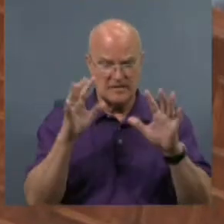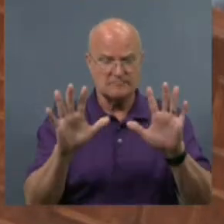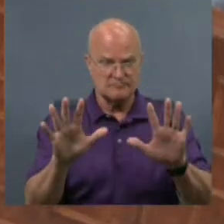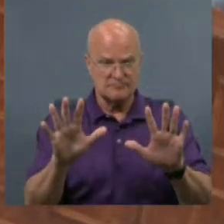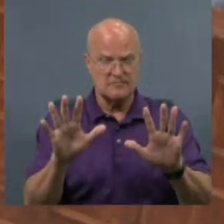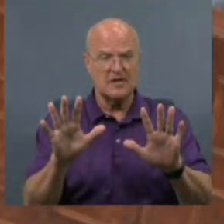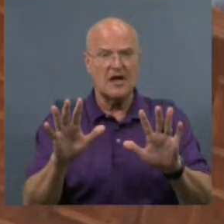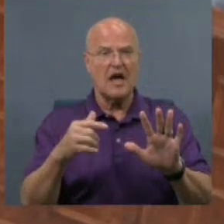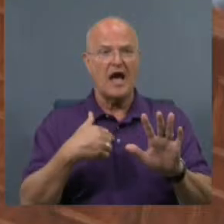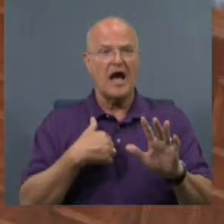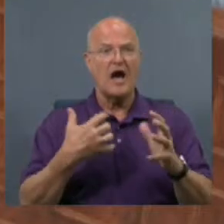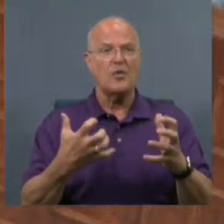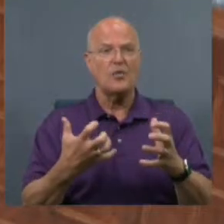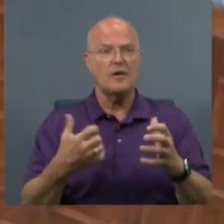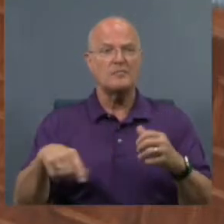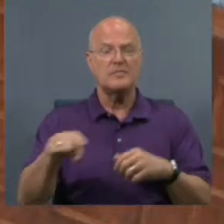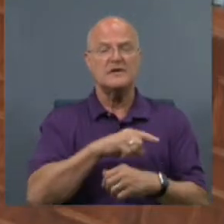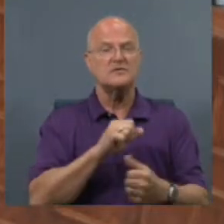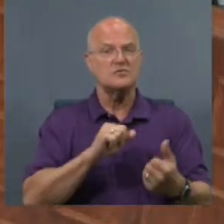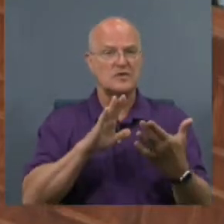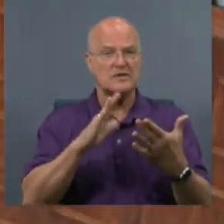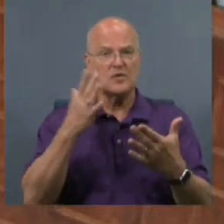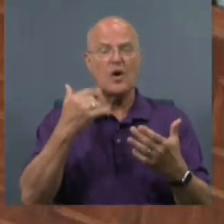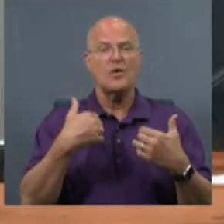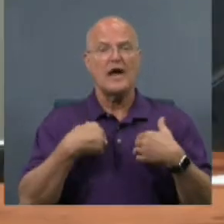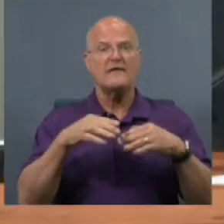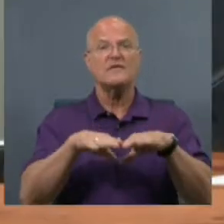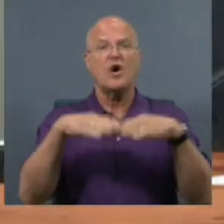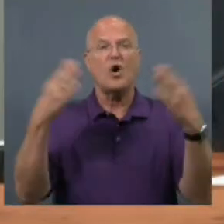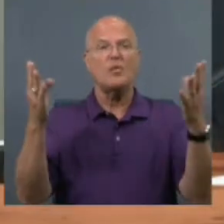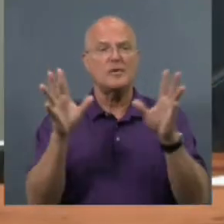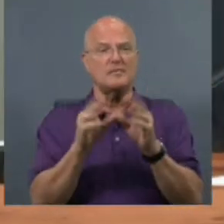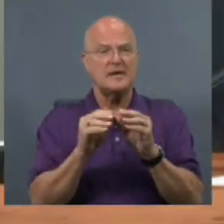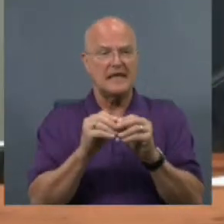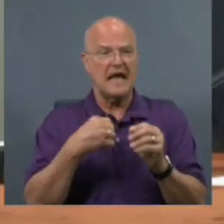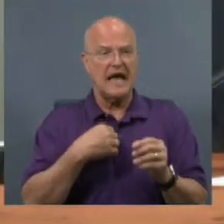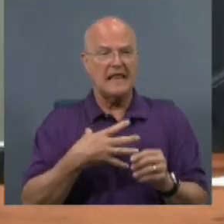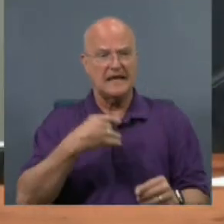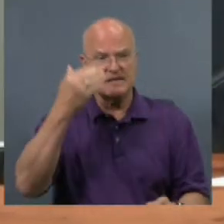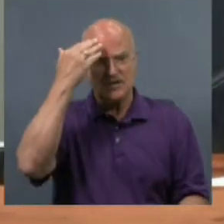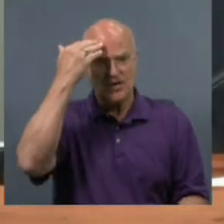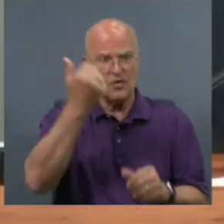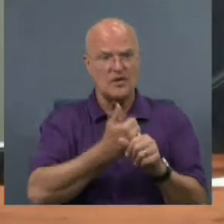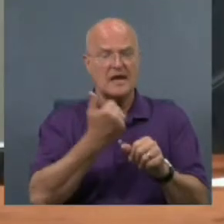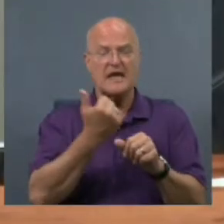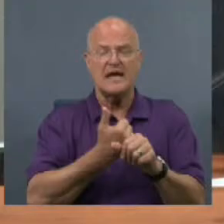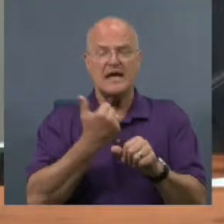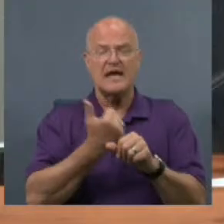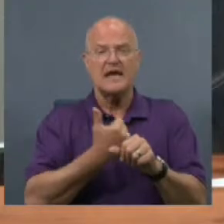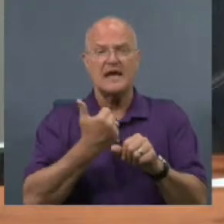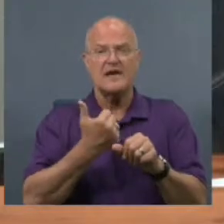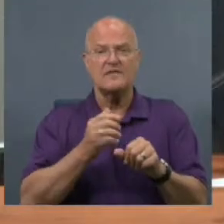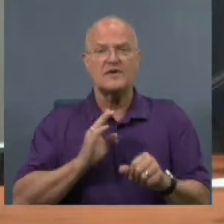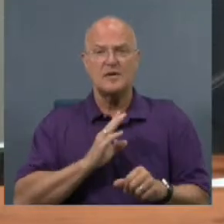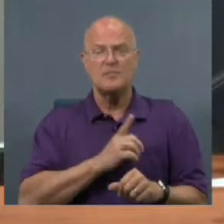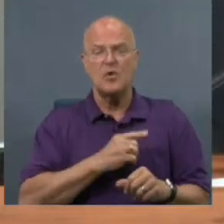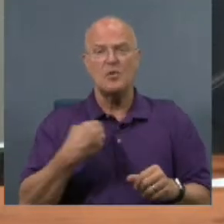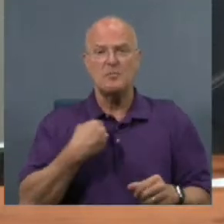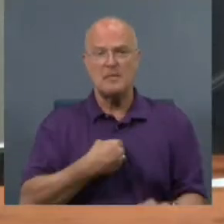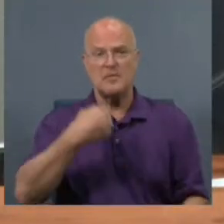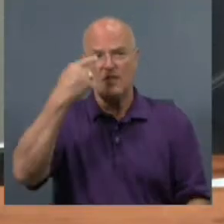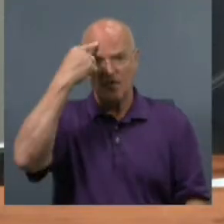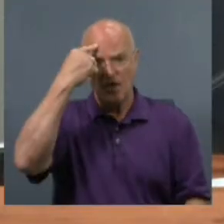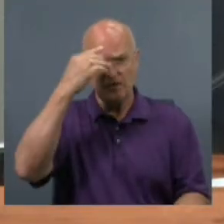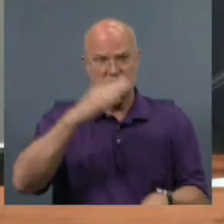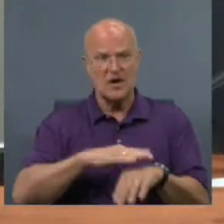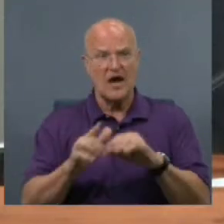and, I want everybody to address it. That's why we have an open forum, and I like to know, each and every, board member thoughts,